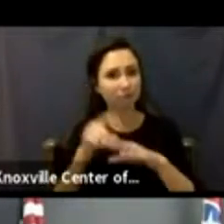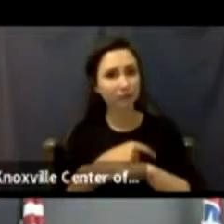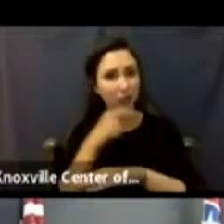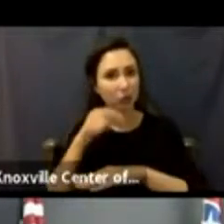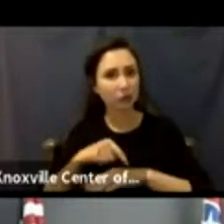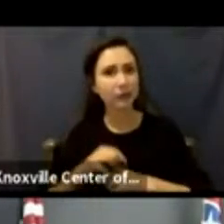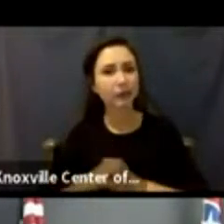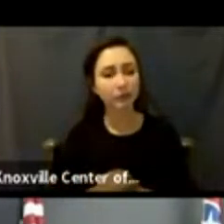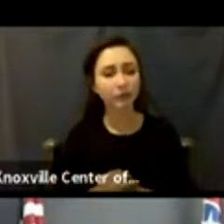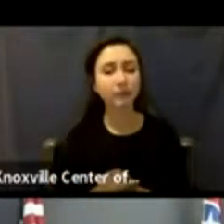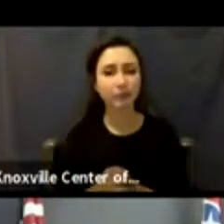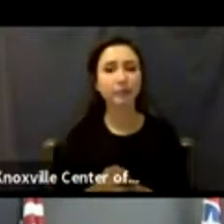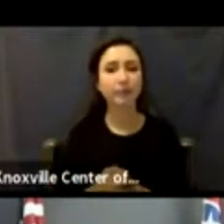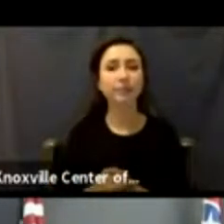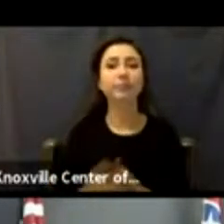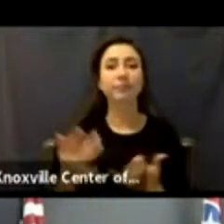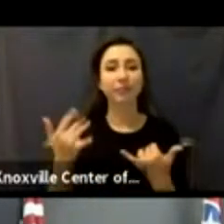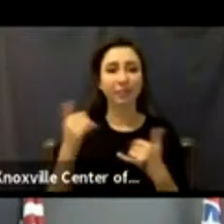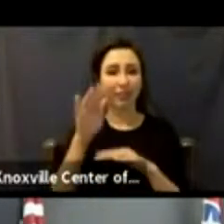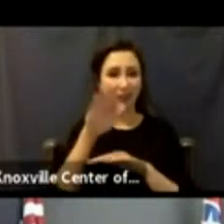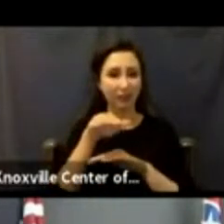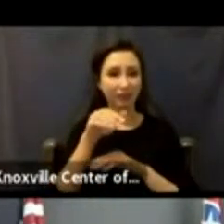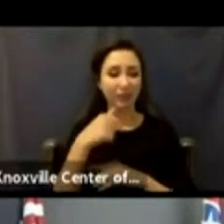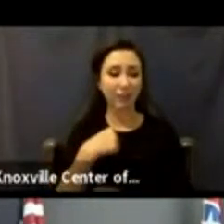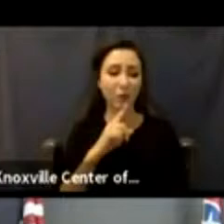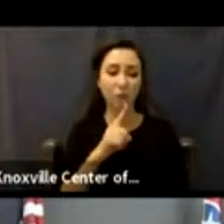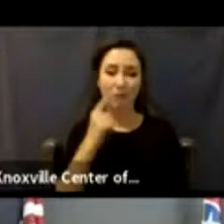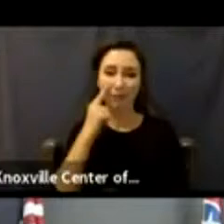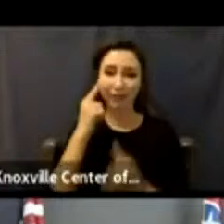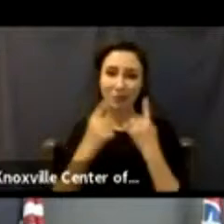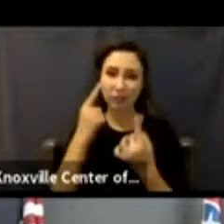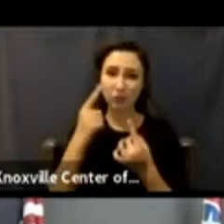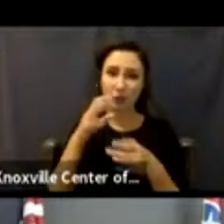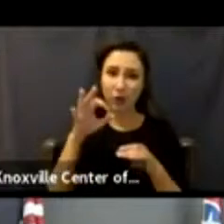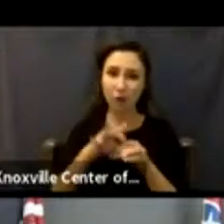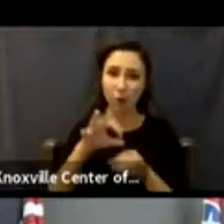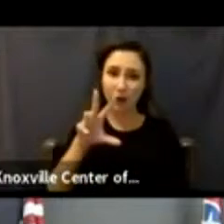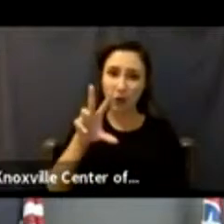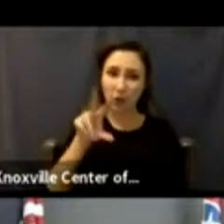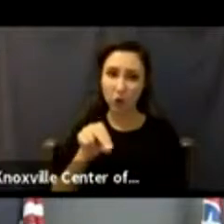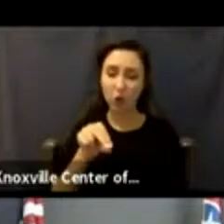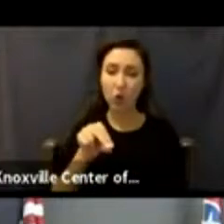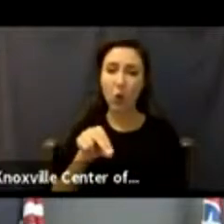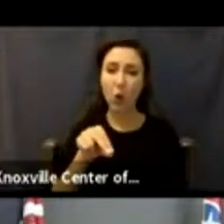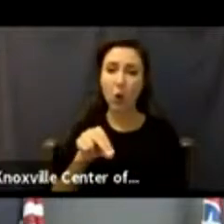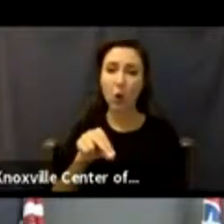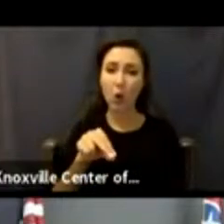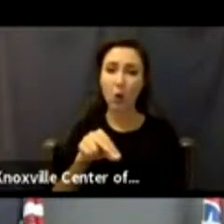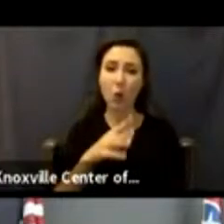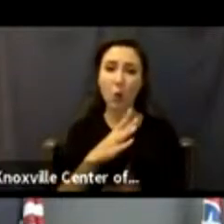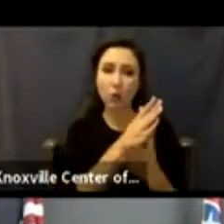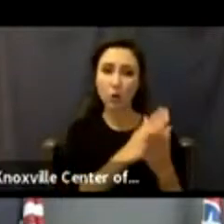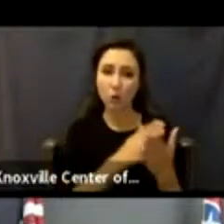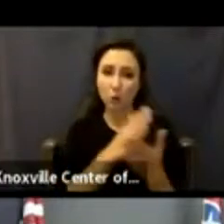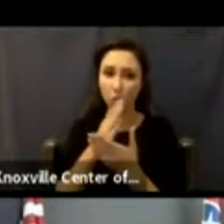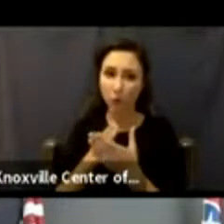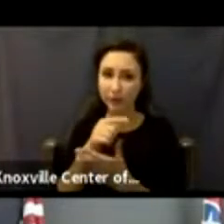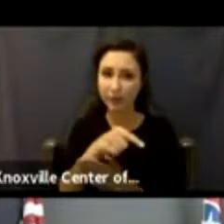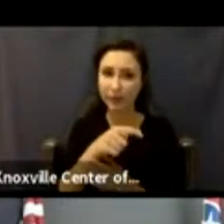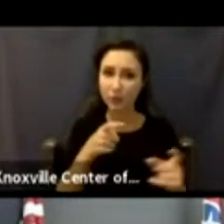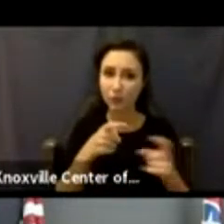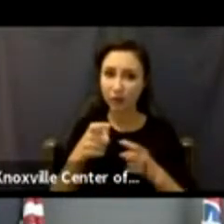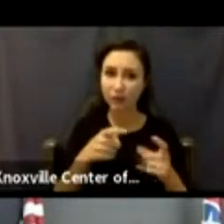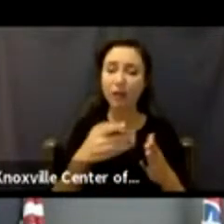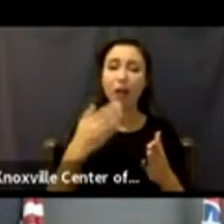And this evening, I'm really considering voting no. The components of this regulation, I know,